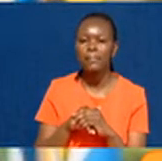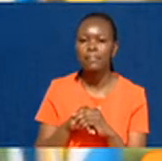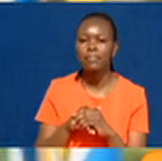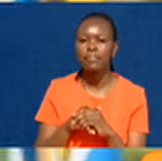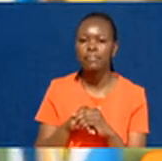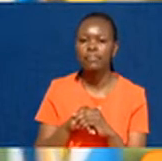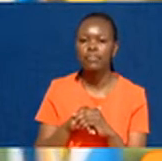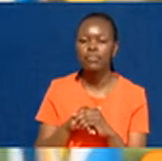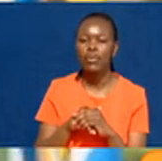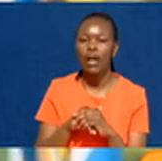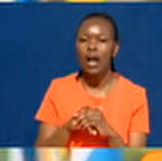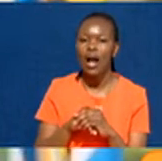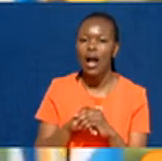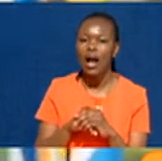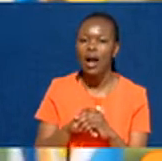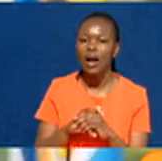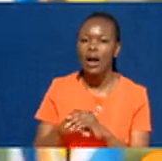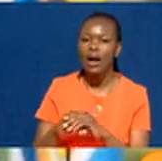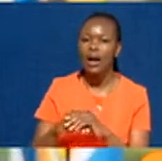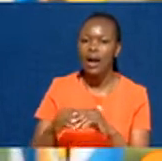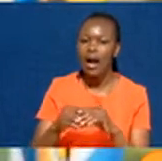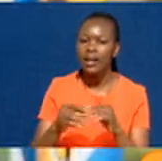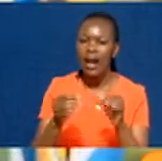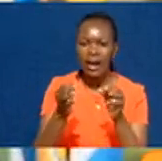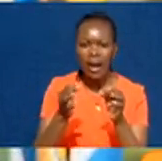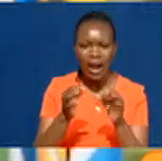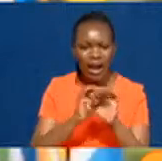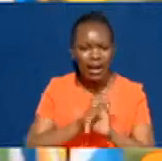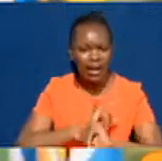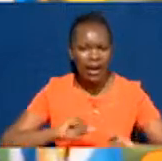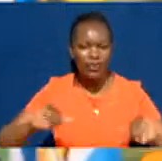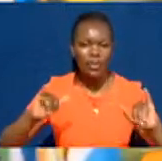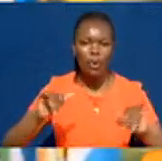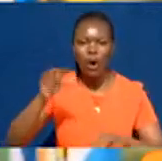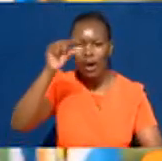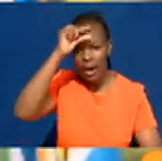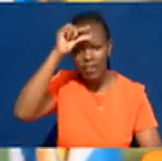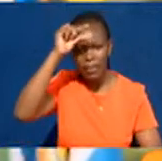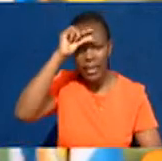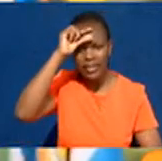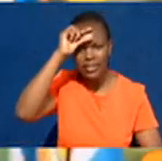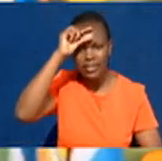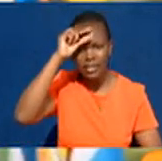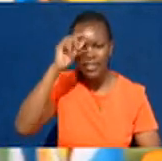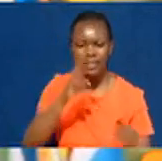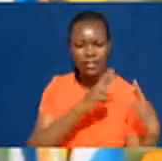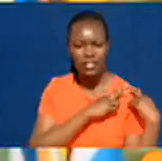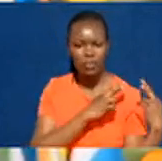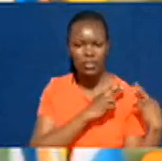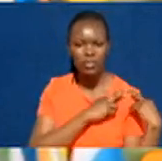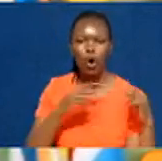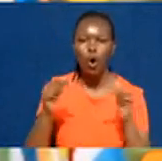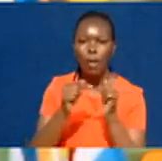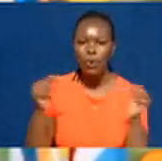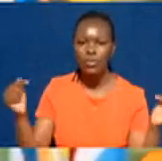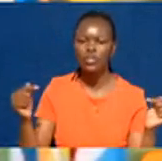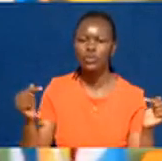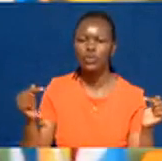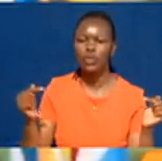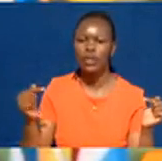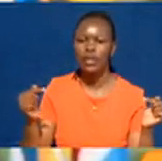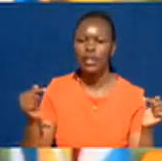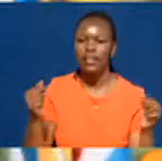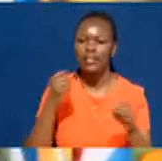an accountable government held to account by a responsible opposition. That is